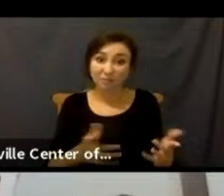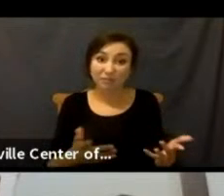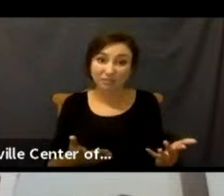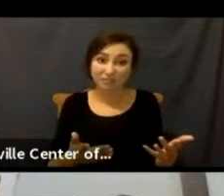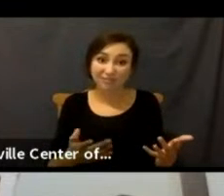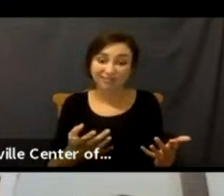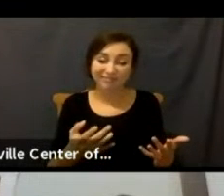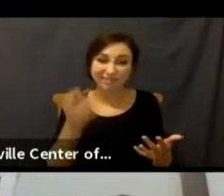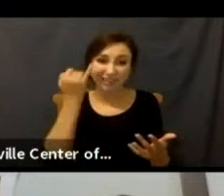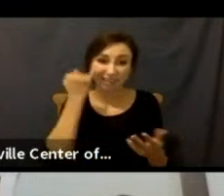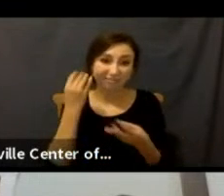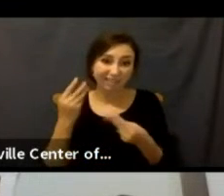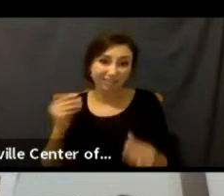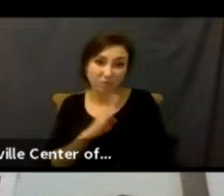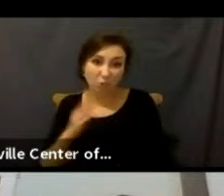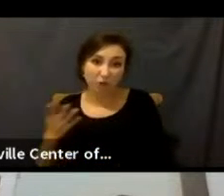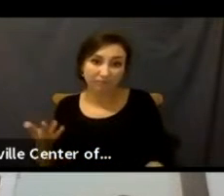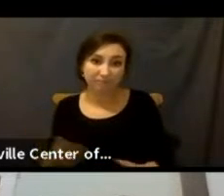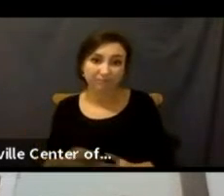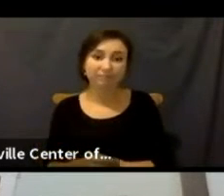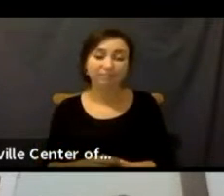this.